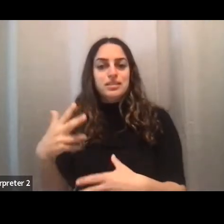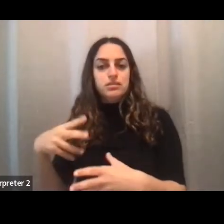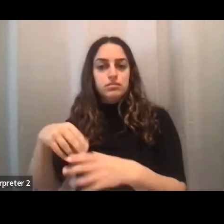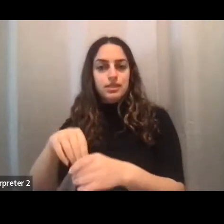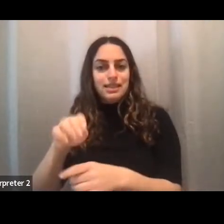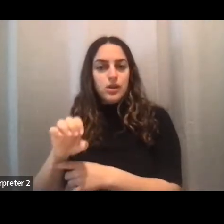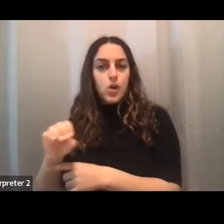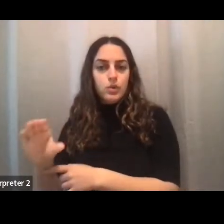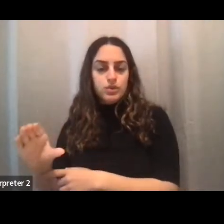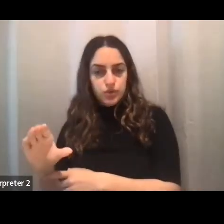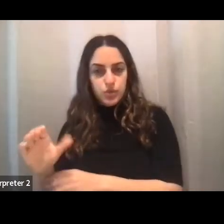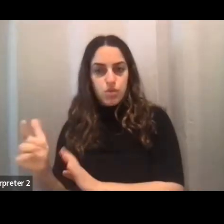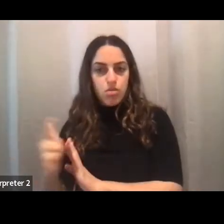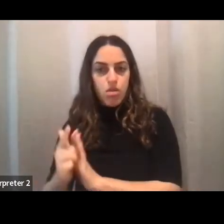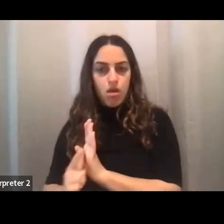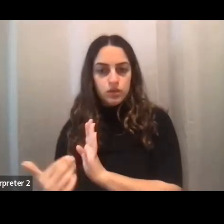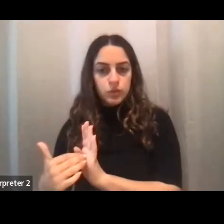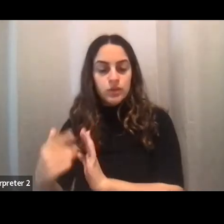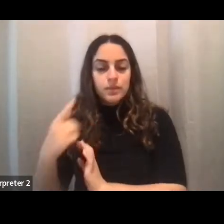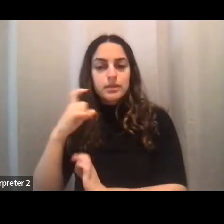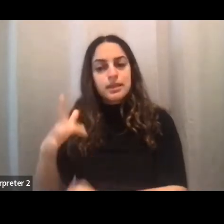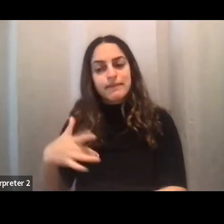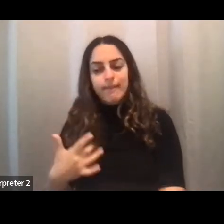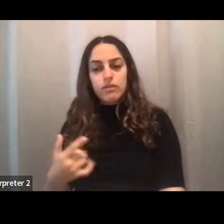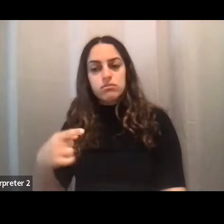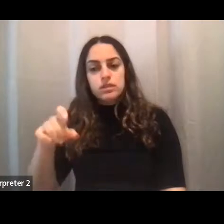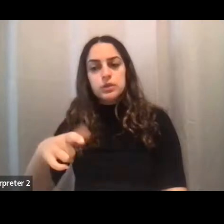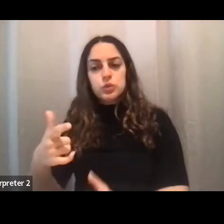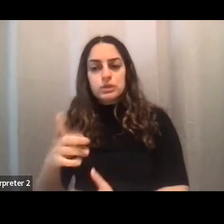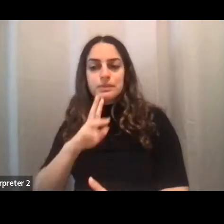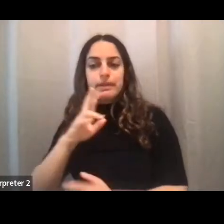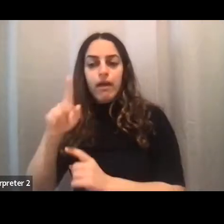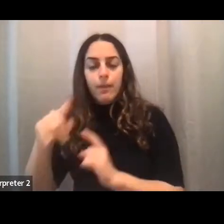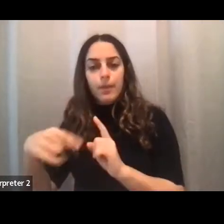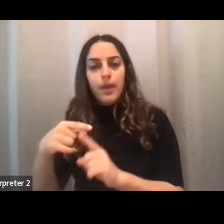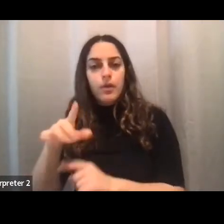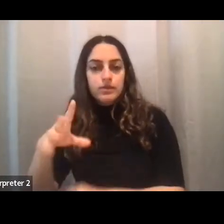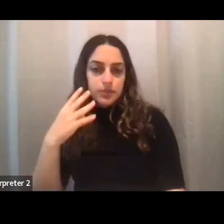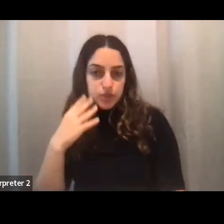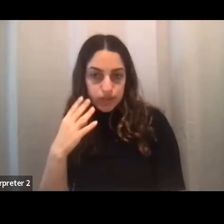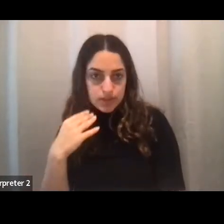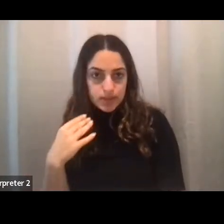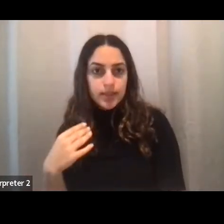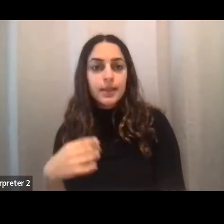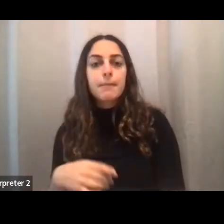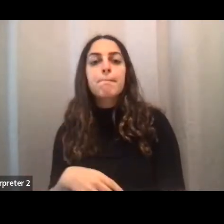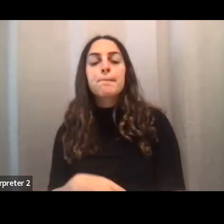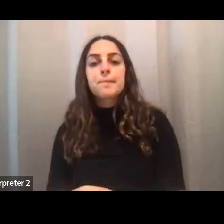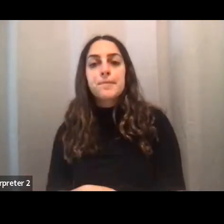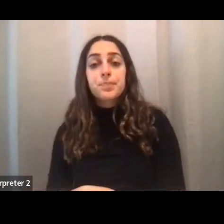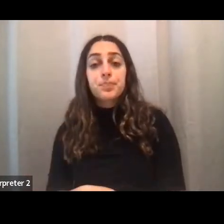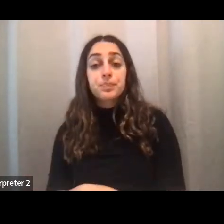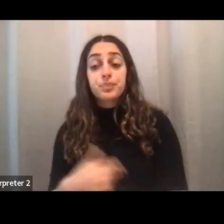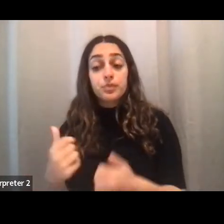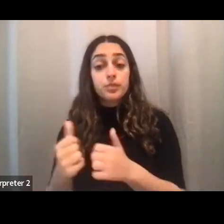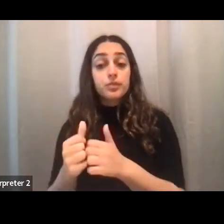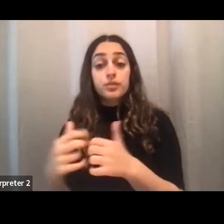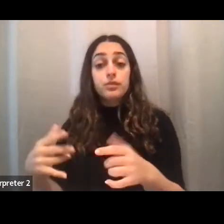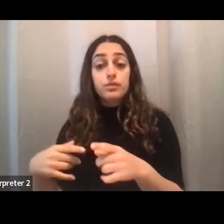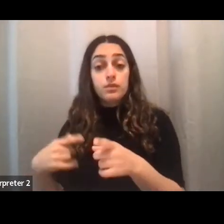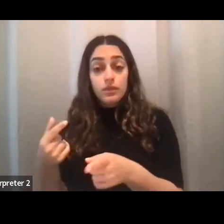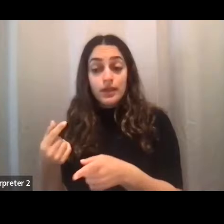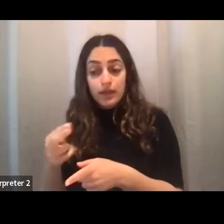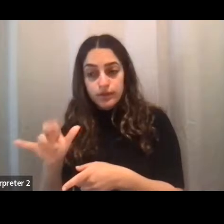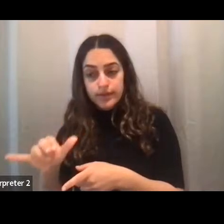lawsuit because he felt compelled to speak out about what he experienced without gary and